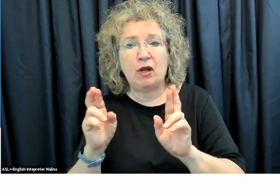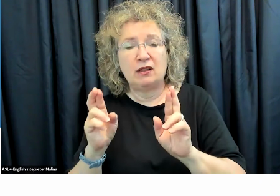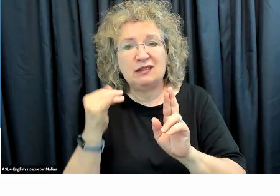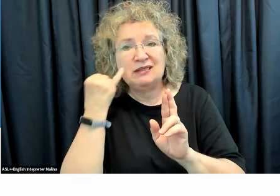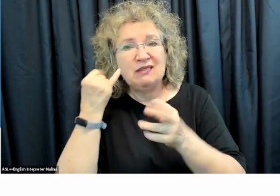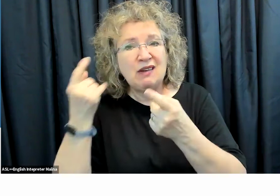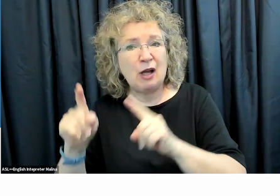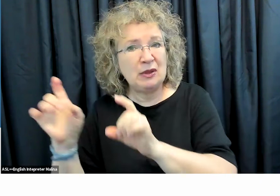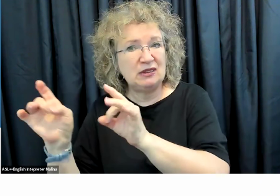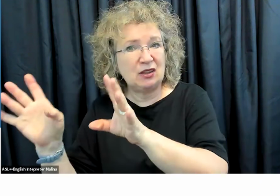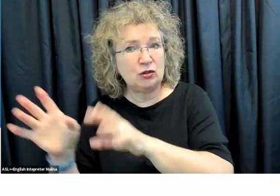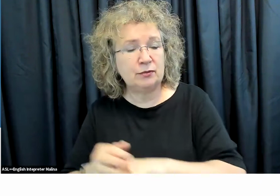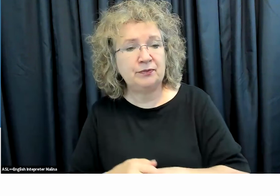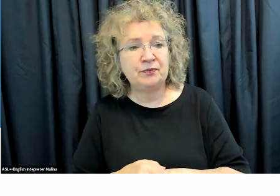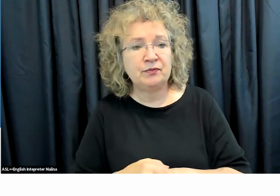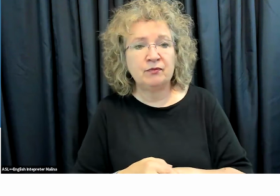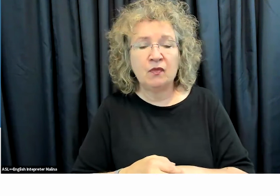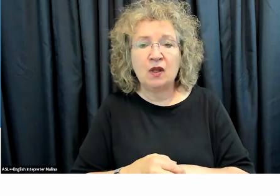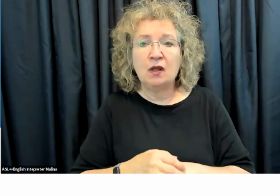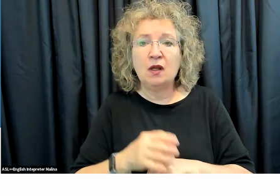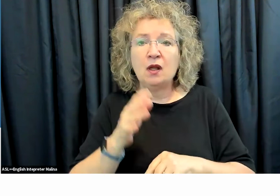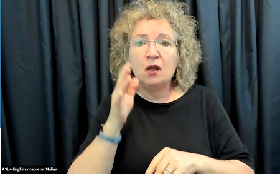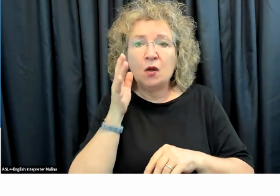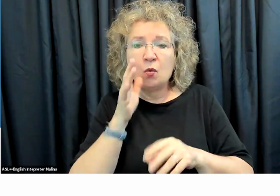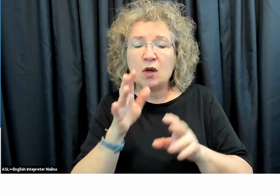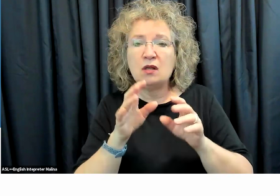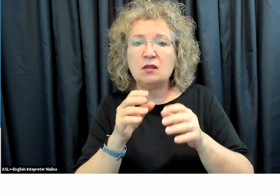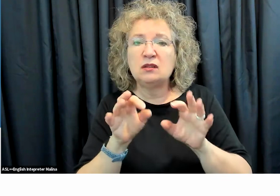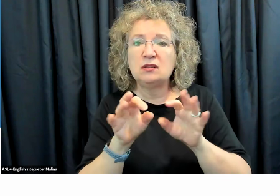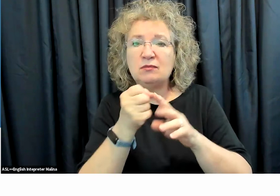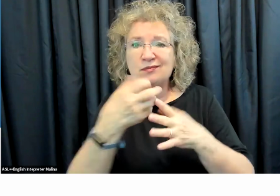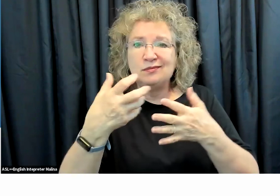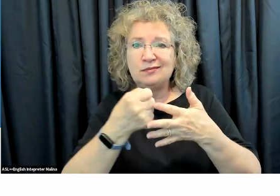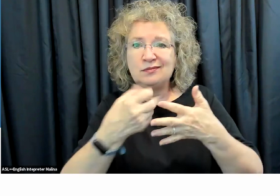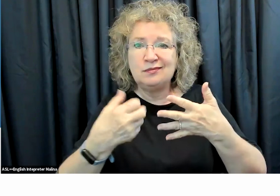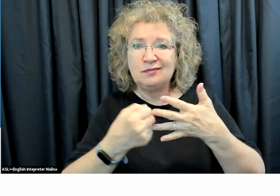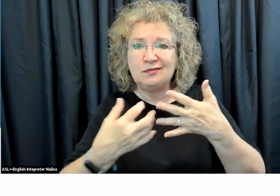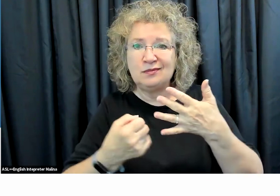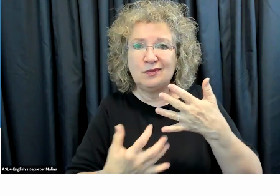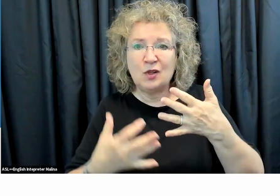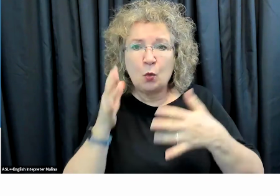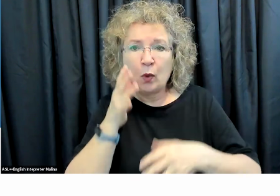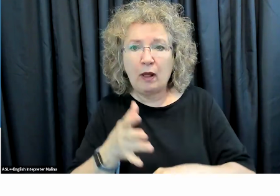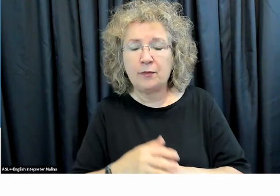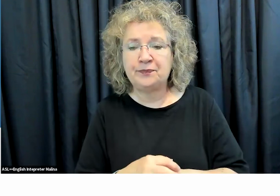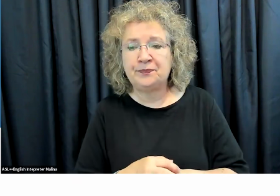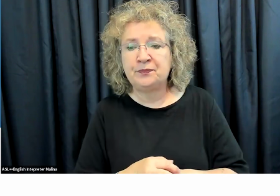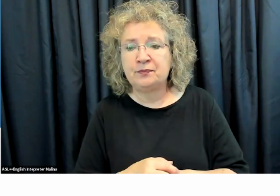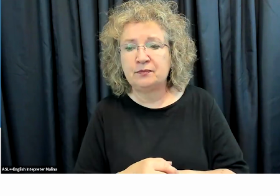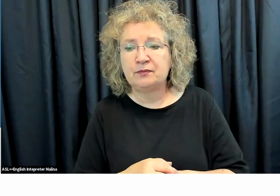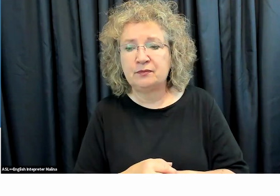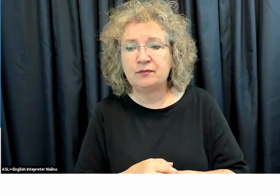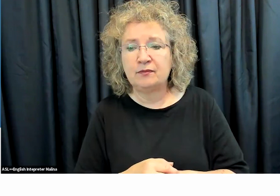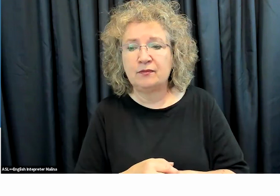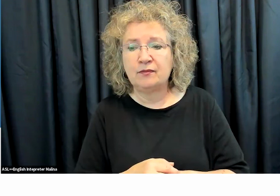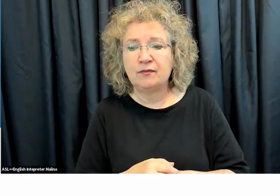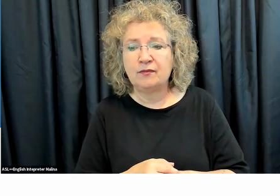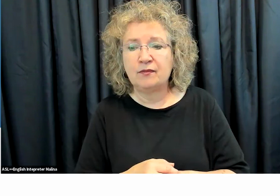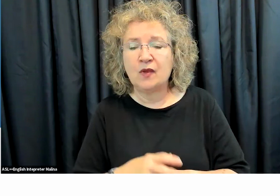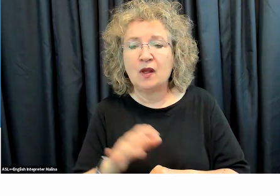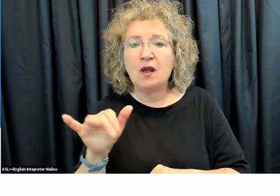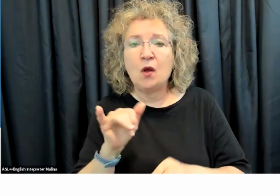address most of these points over the next few slides. It's also important to keep in mind, I'm just going to mention